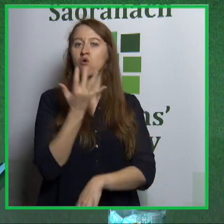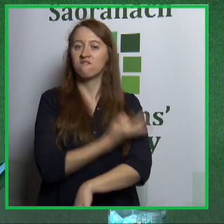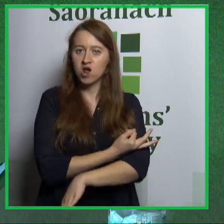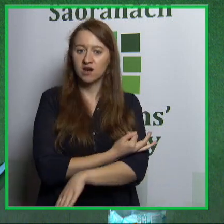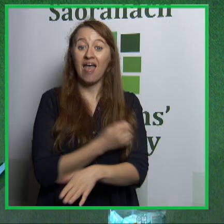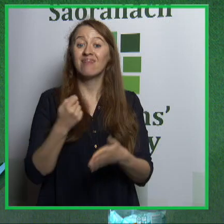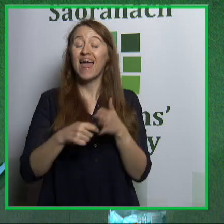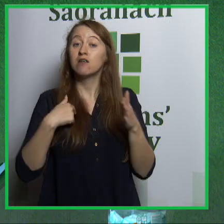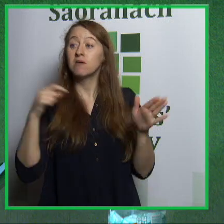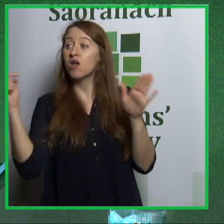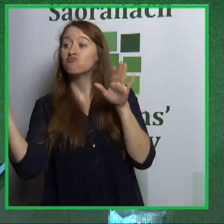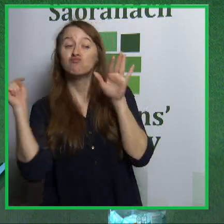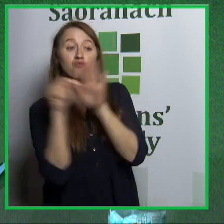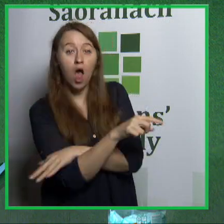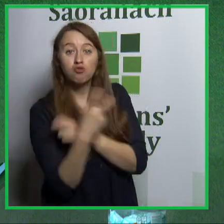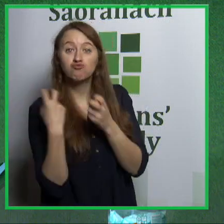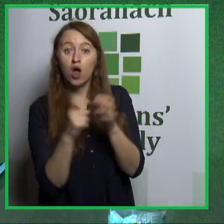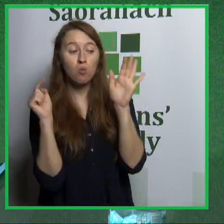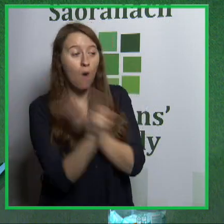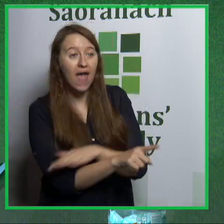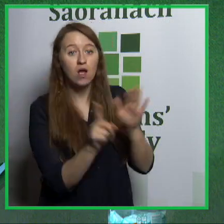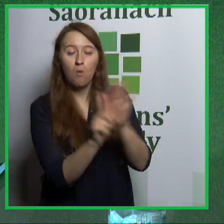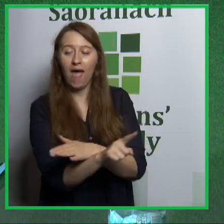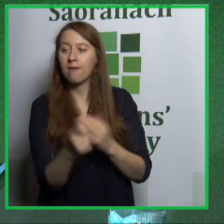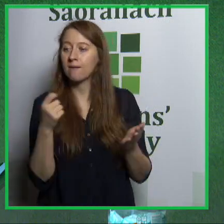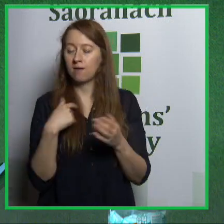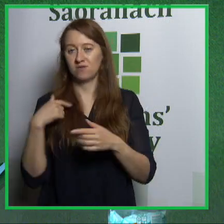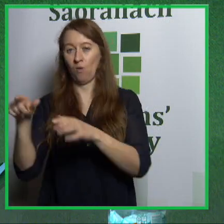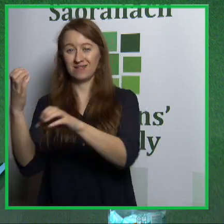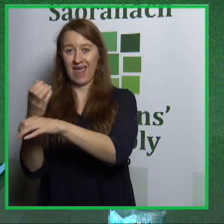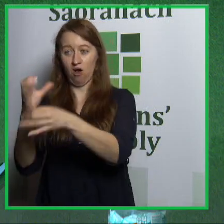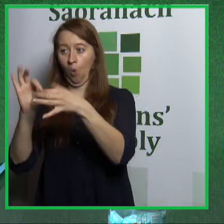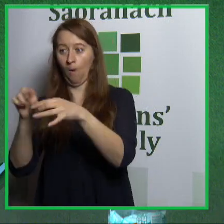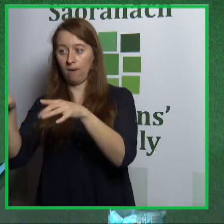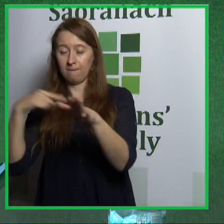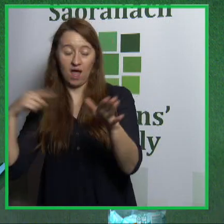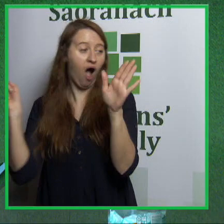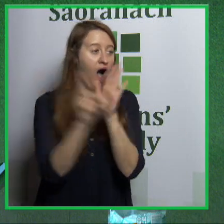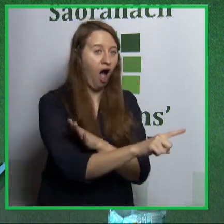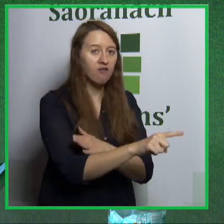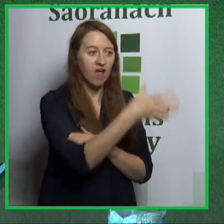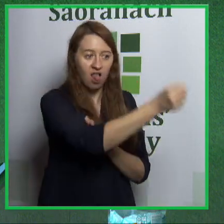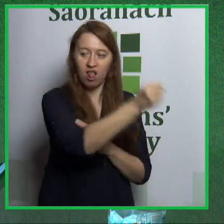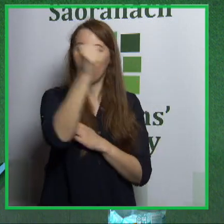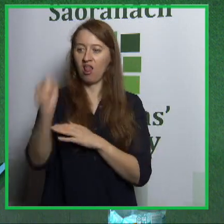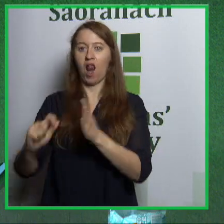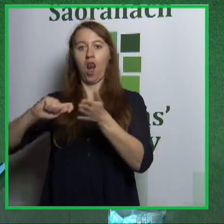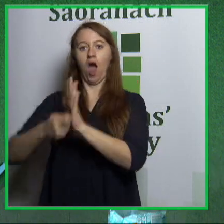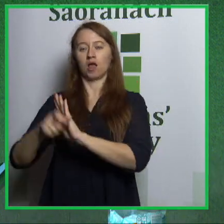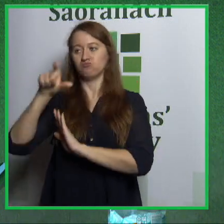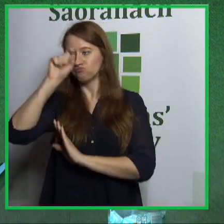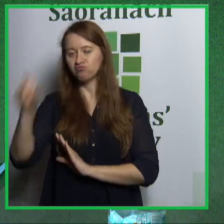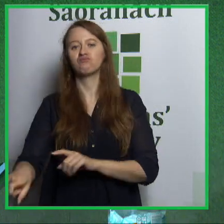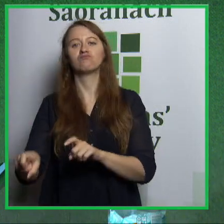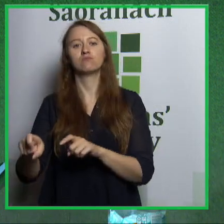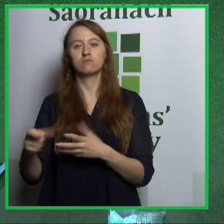they put me in lock-up units because I was running away from the homes and stuff. But it's like Gillian said, none of them actually asked me,